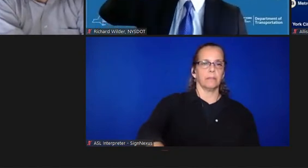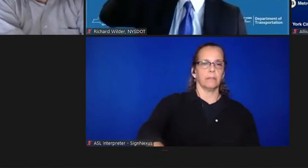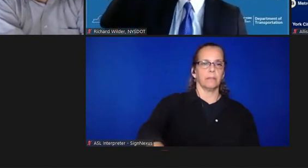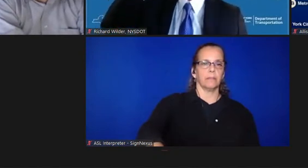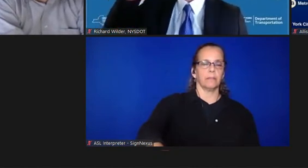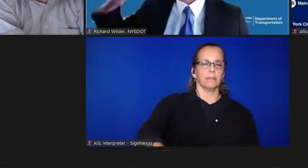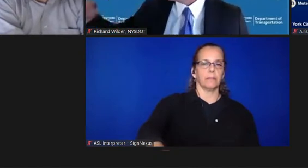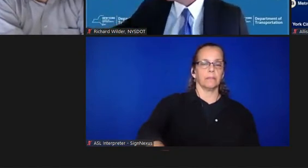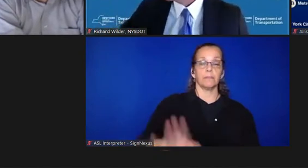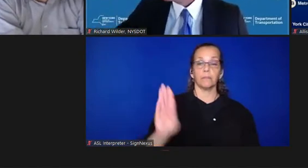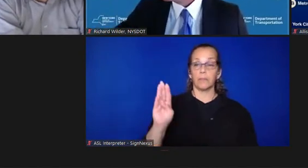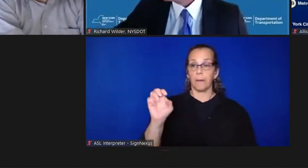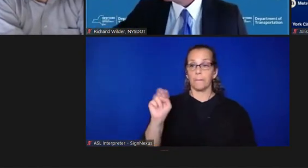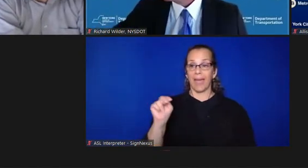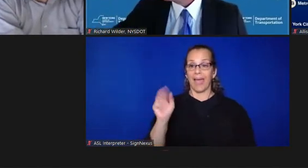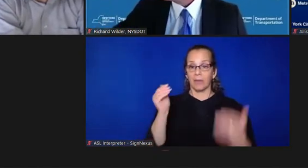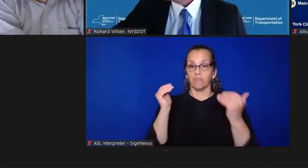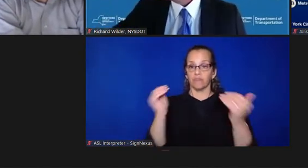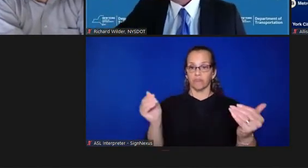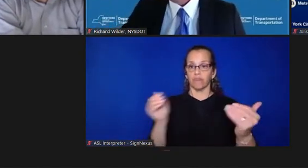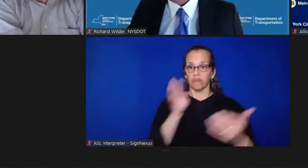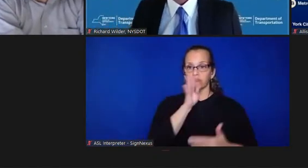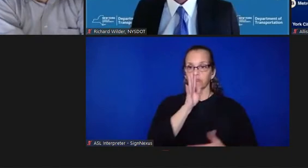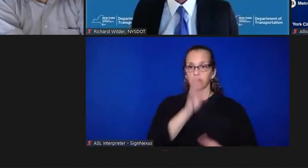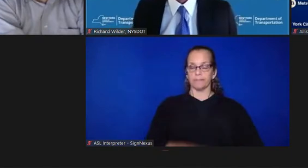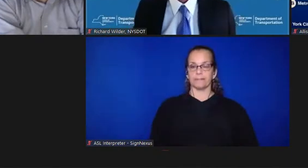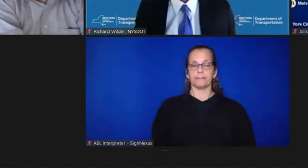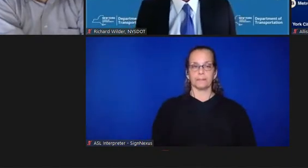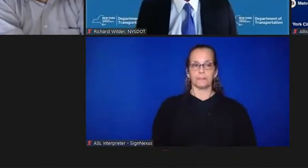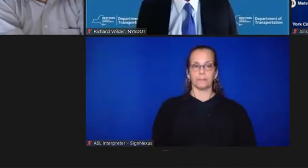Ben you man mute yourself and begin your remarks